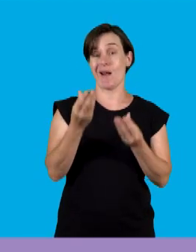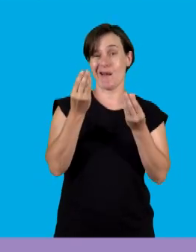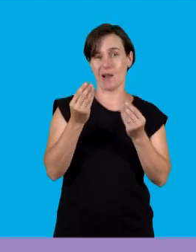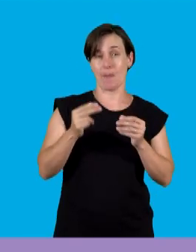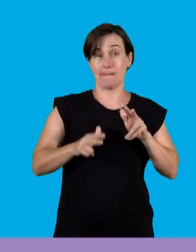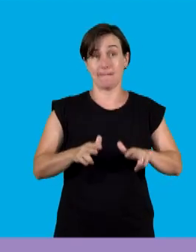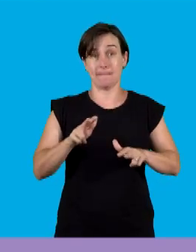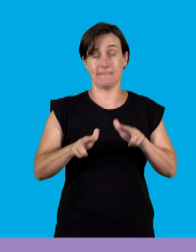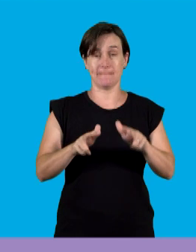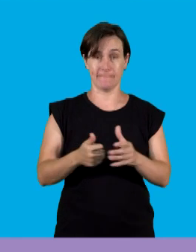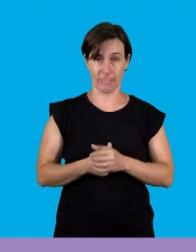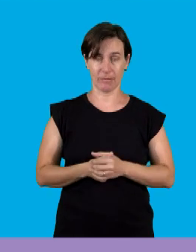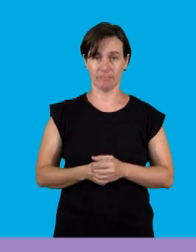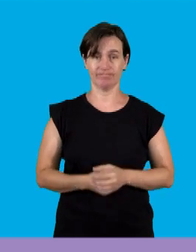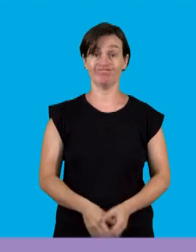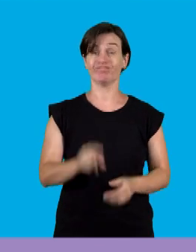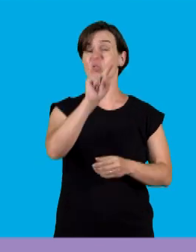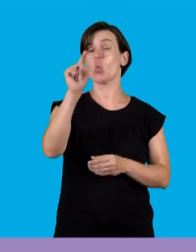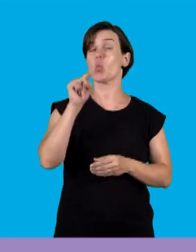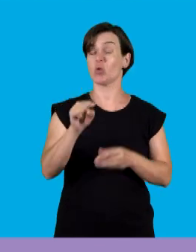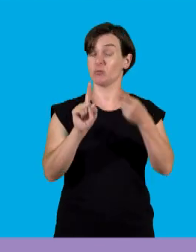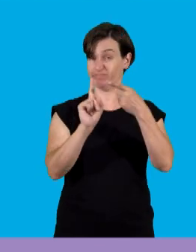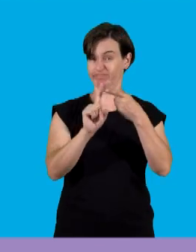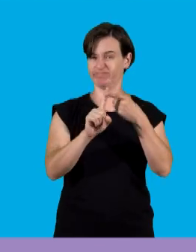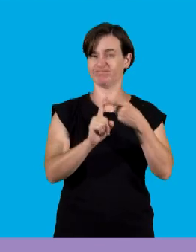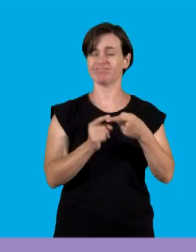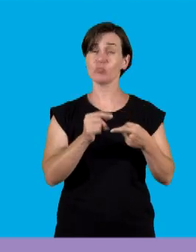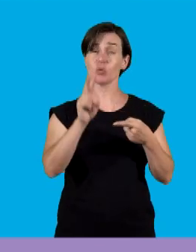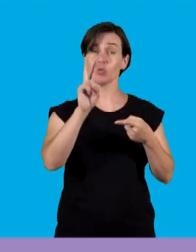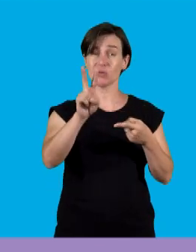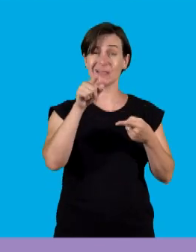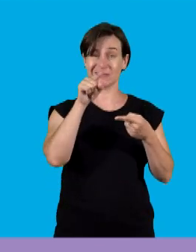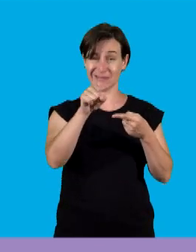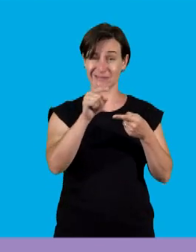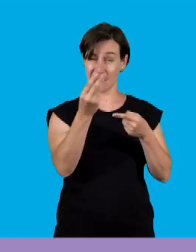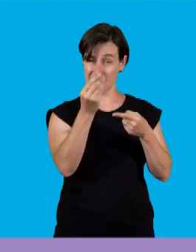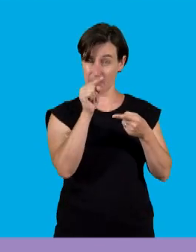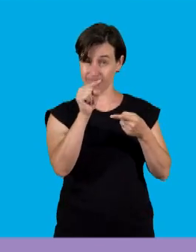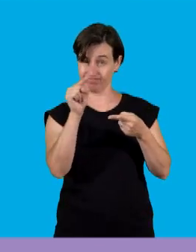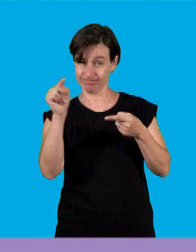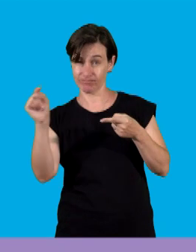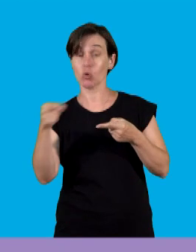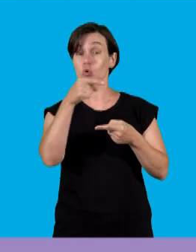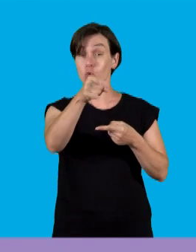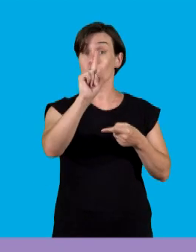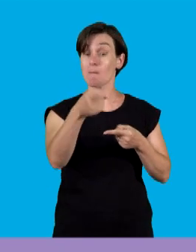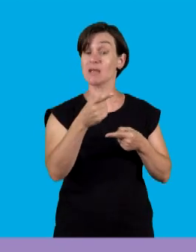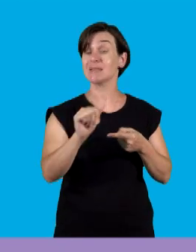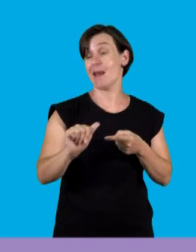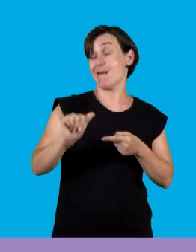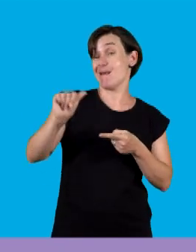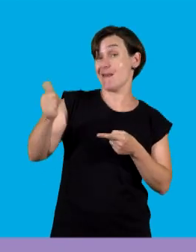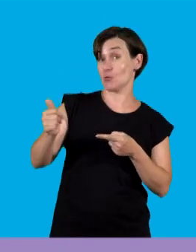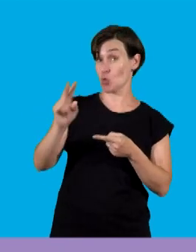pattern. Let's start off with our first question. So here, given the following numeric pattern, write down the